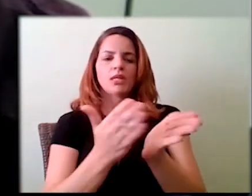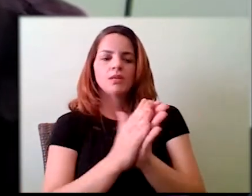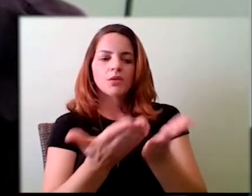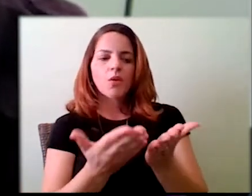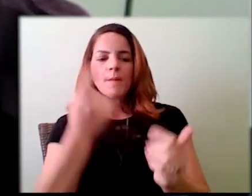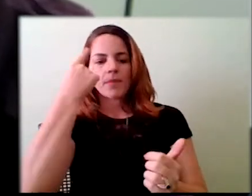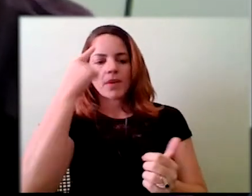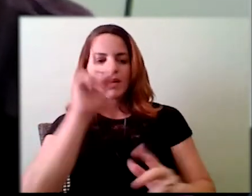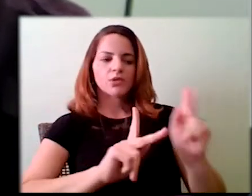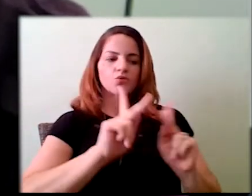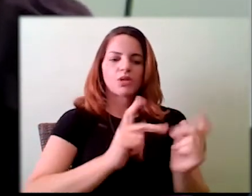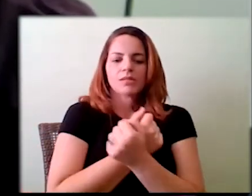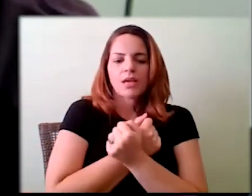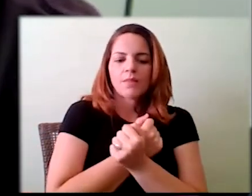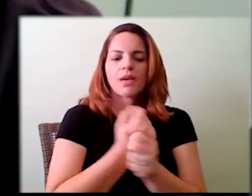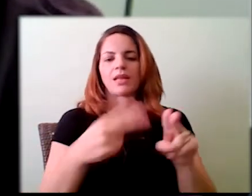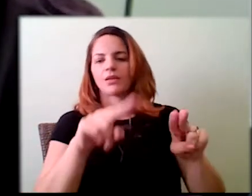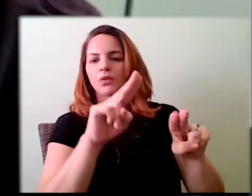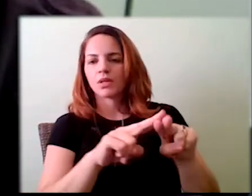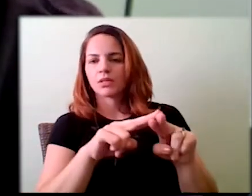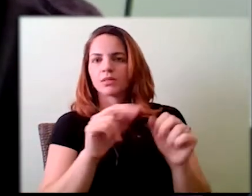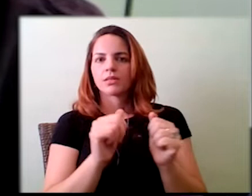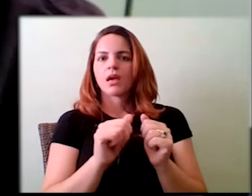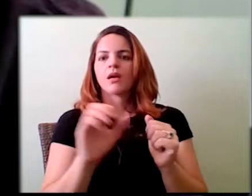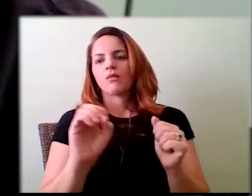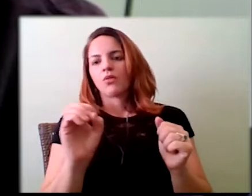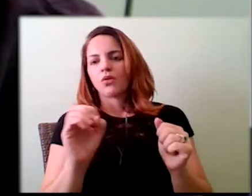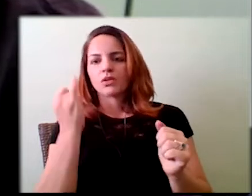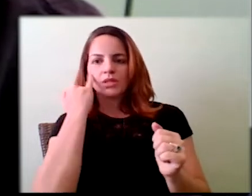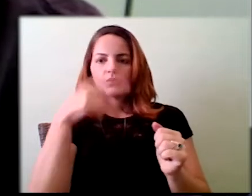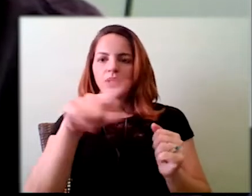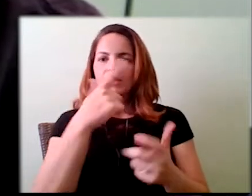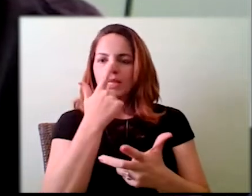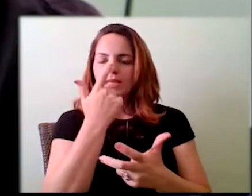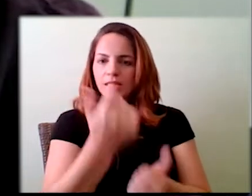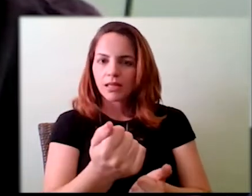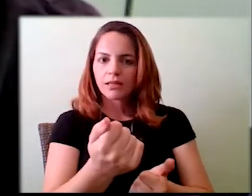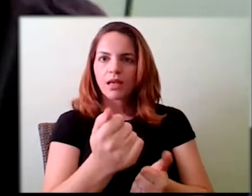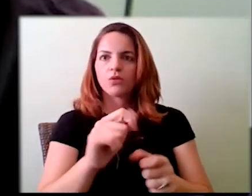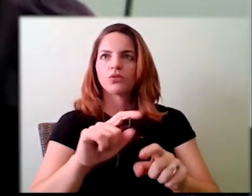in research on a variety of topics. Our next one,